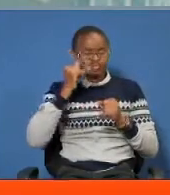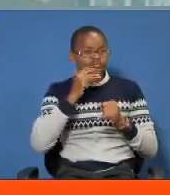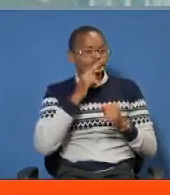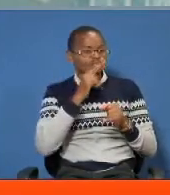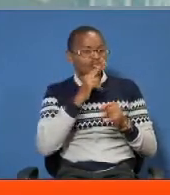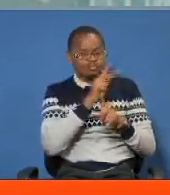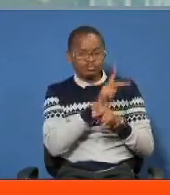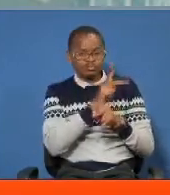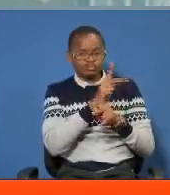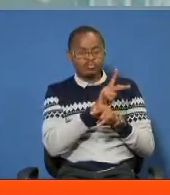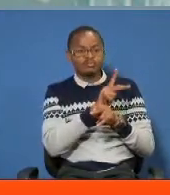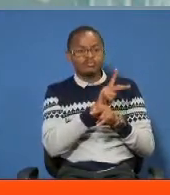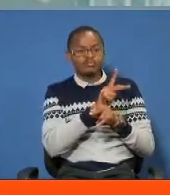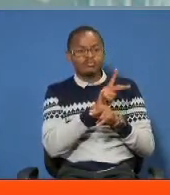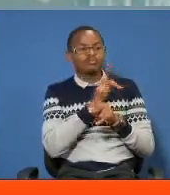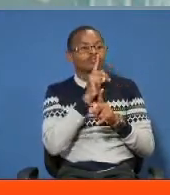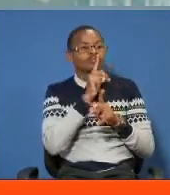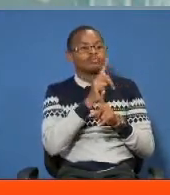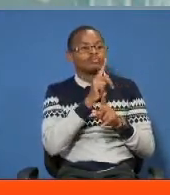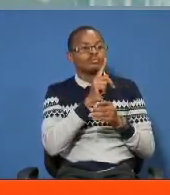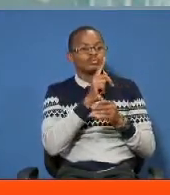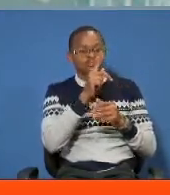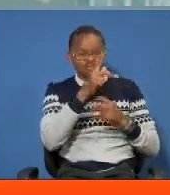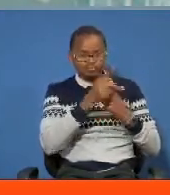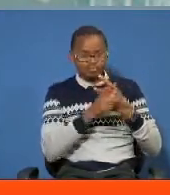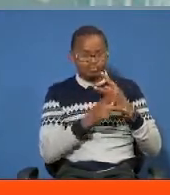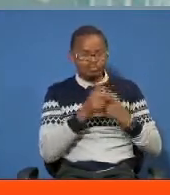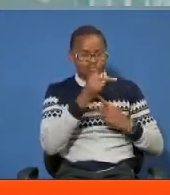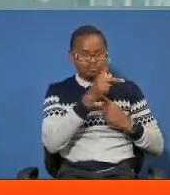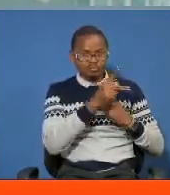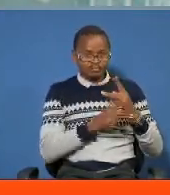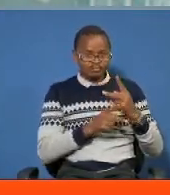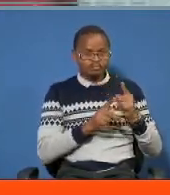intellectual property protection, and so on and so forth. So partners, partners, partners.